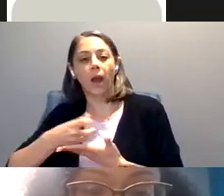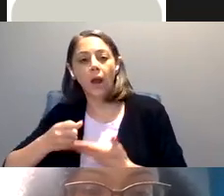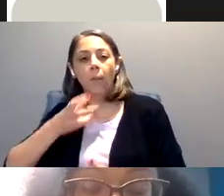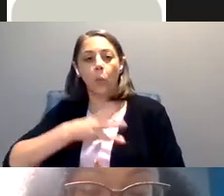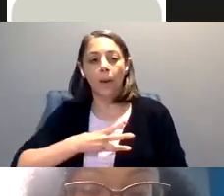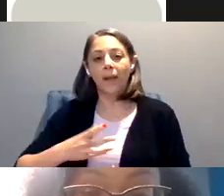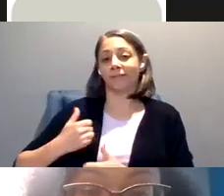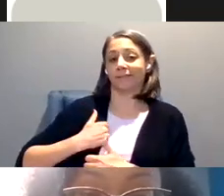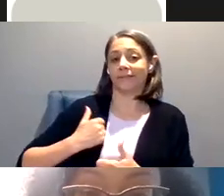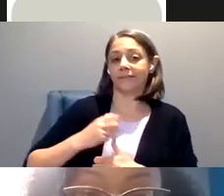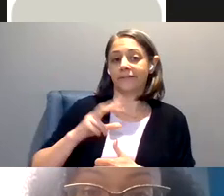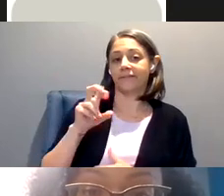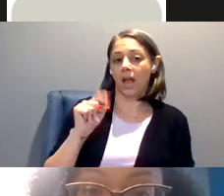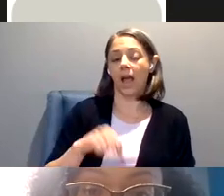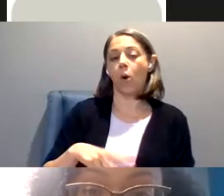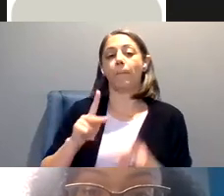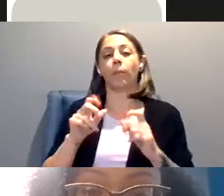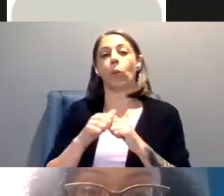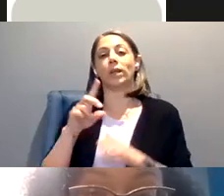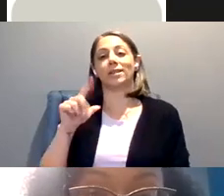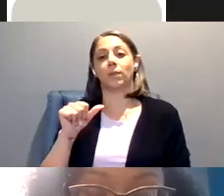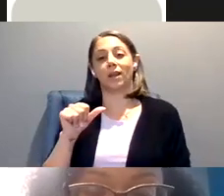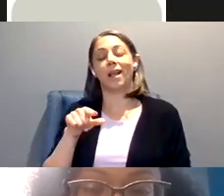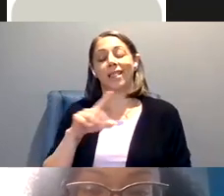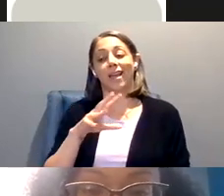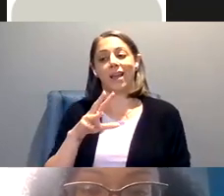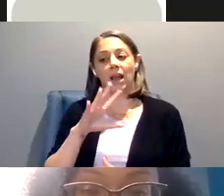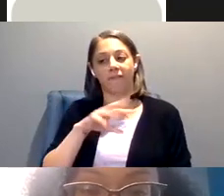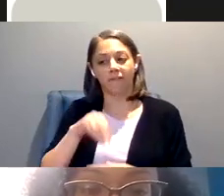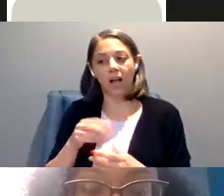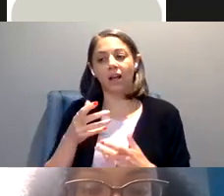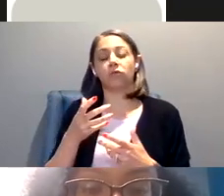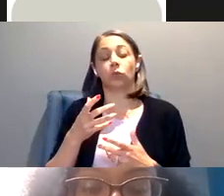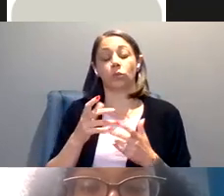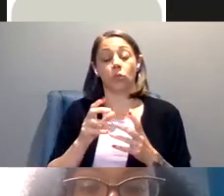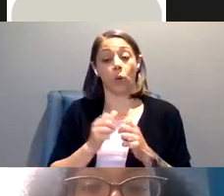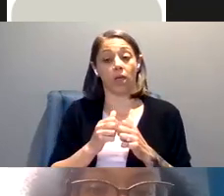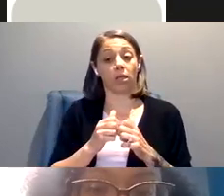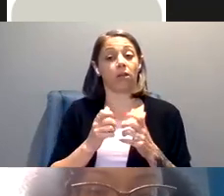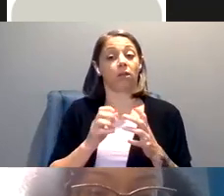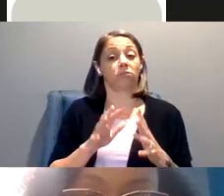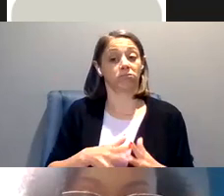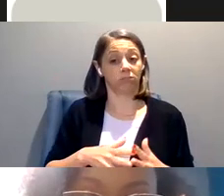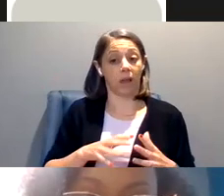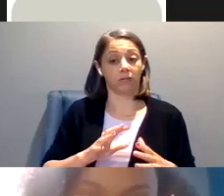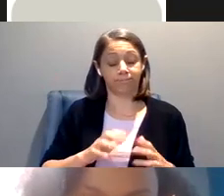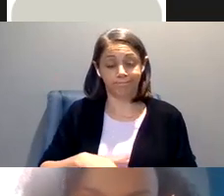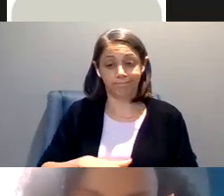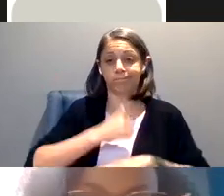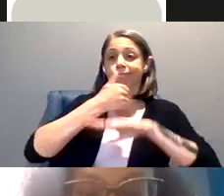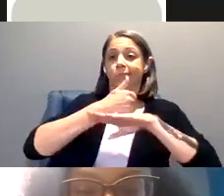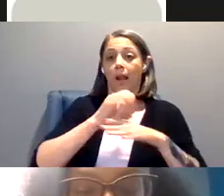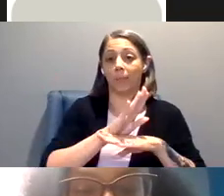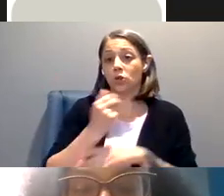are people with disabilities that are involved in starting a business or converting a business. And why is this important? It's because